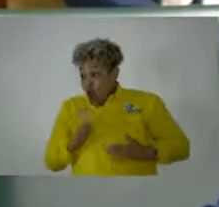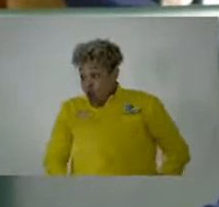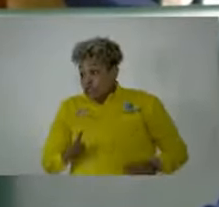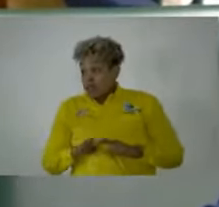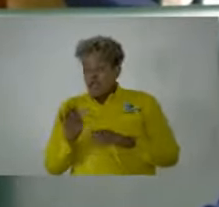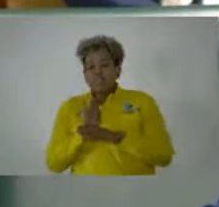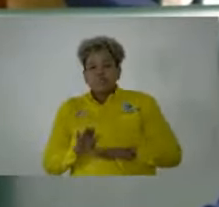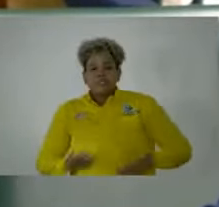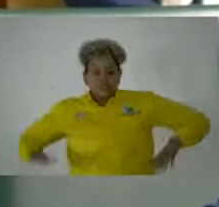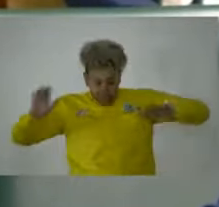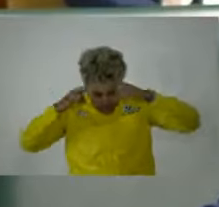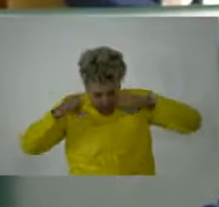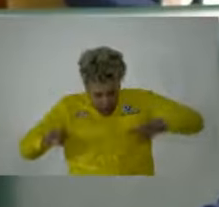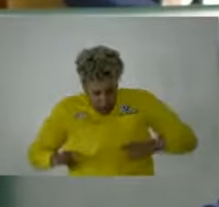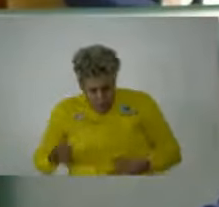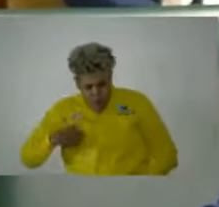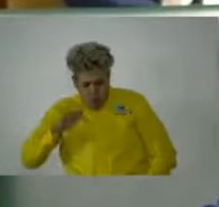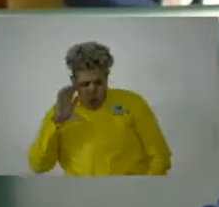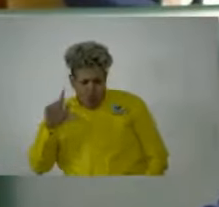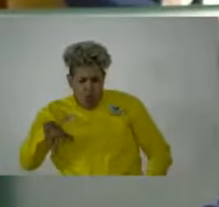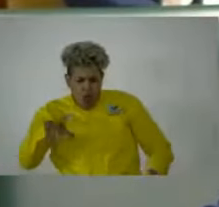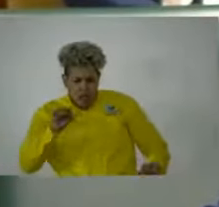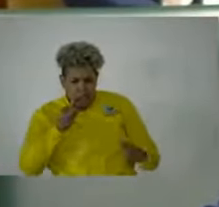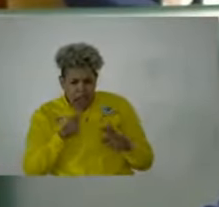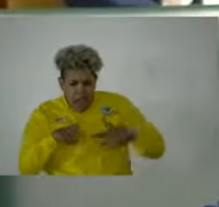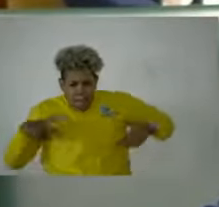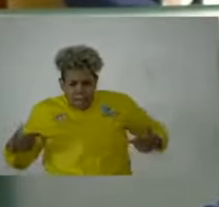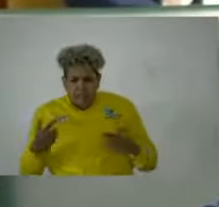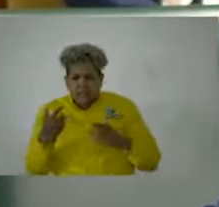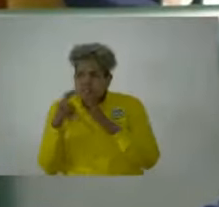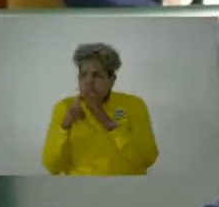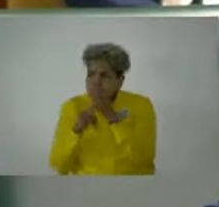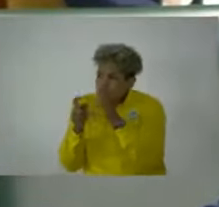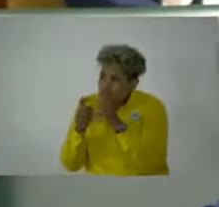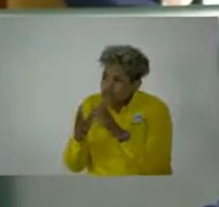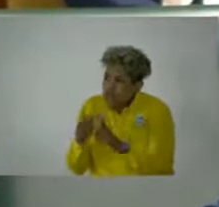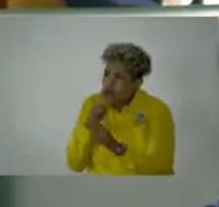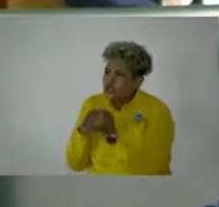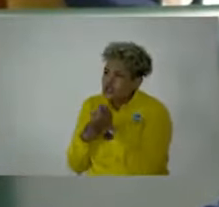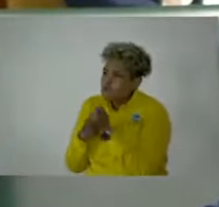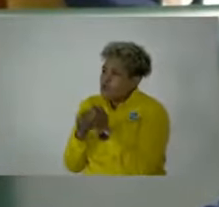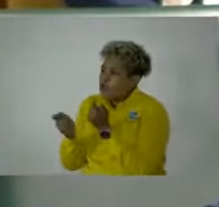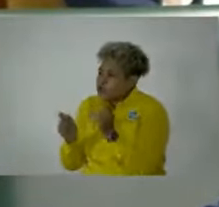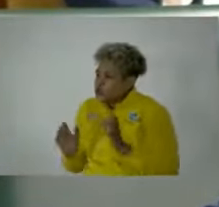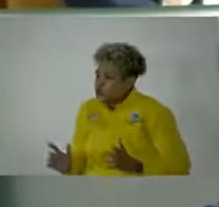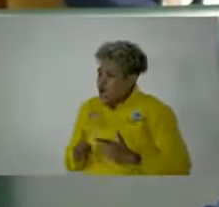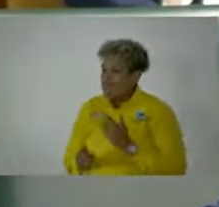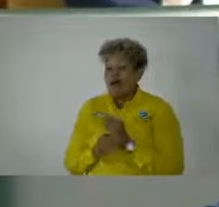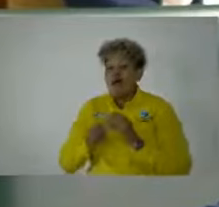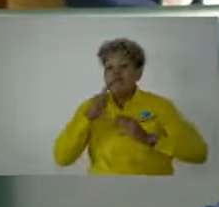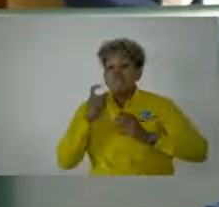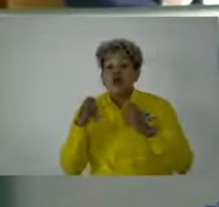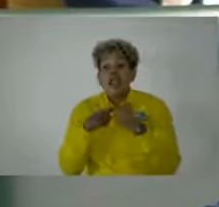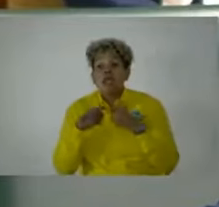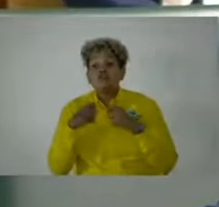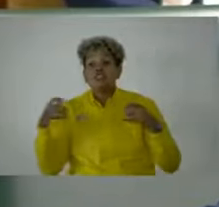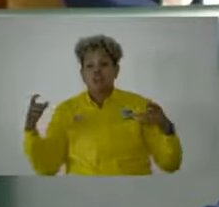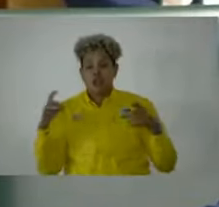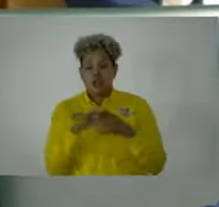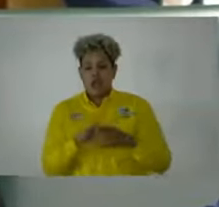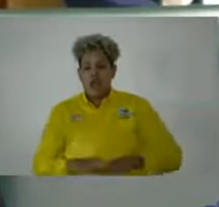and businesses. We'll undertake a massive regularization support drive for electricity